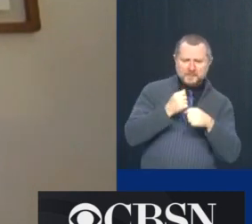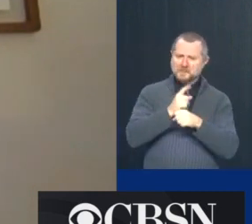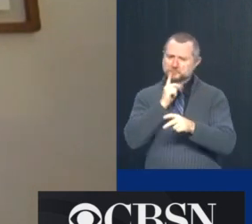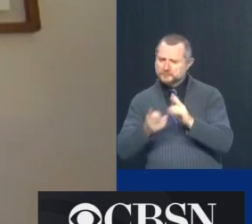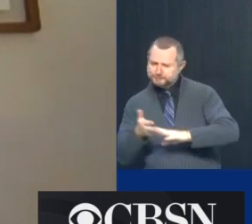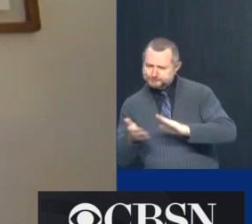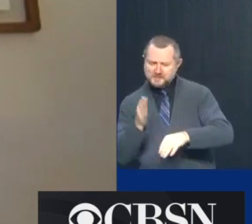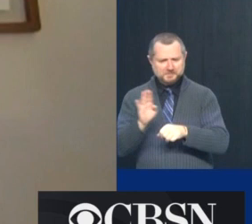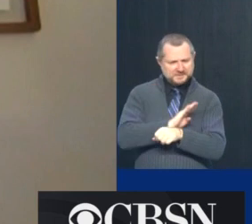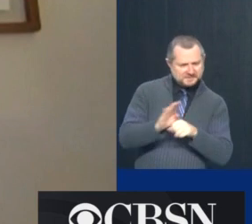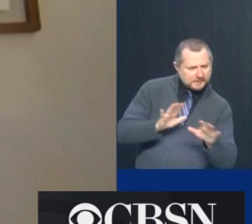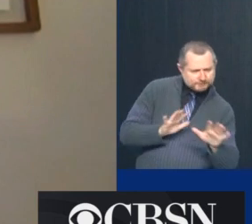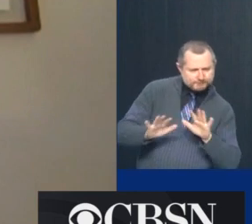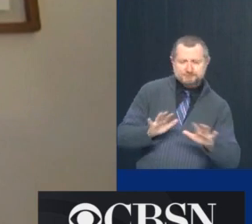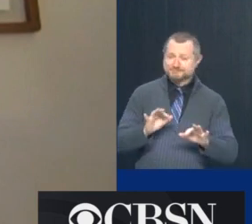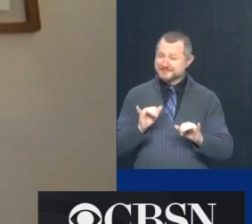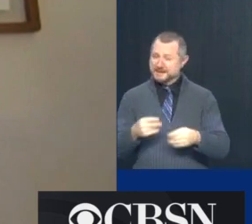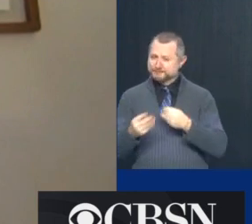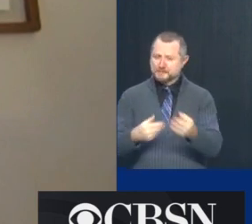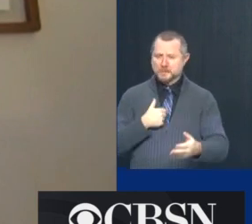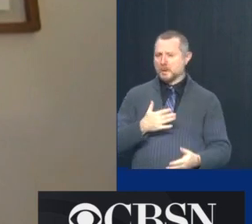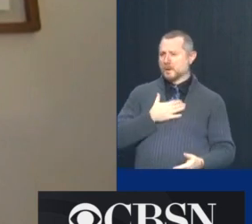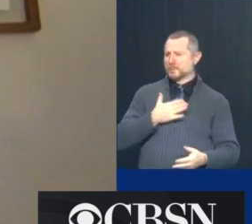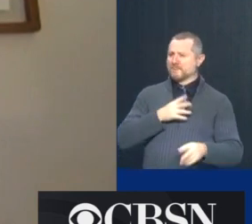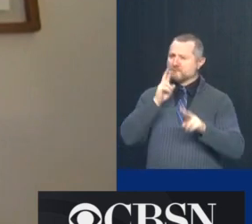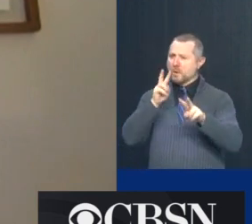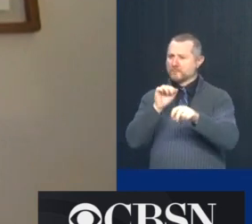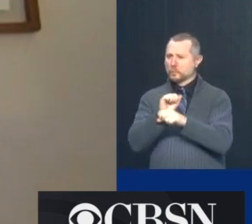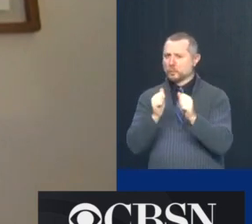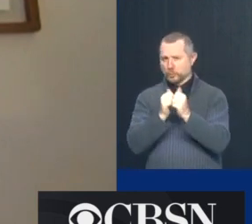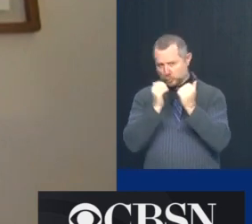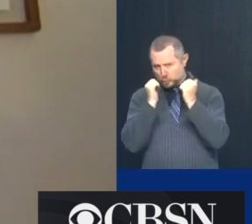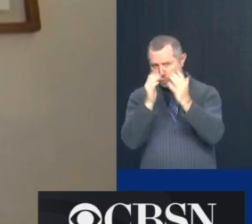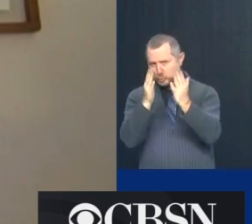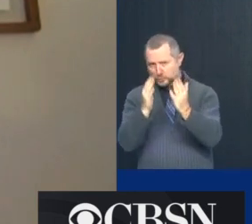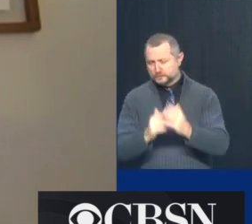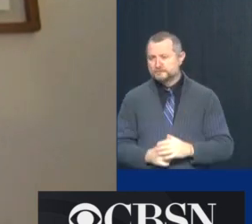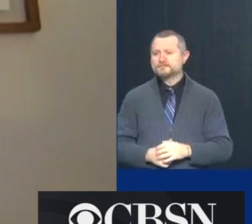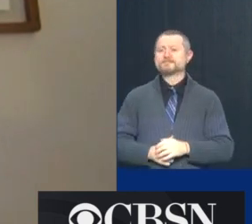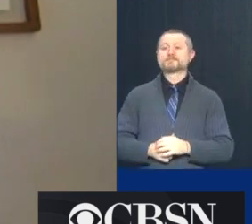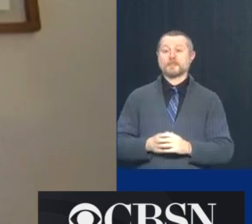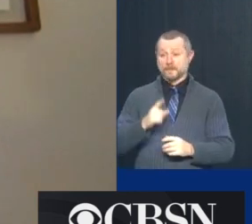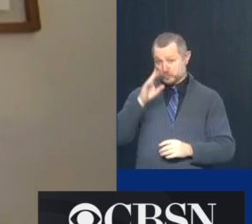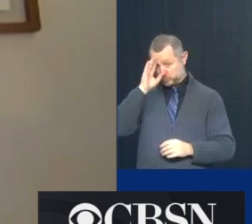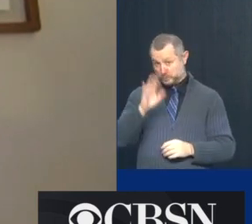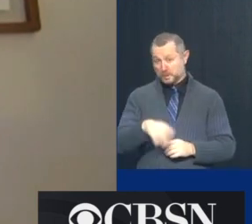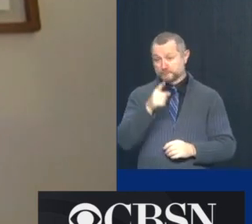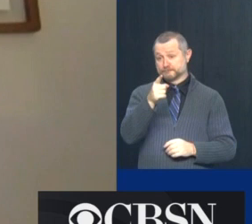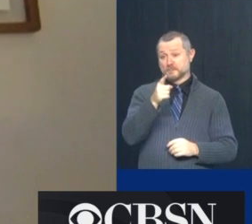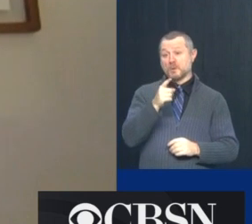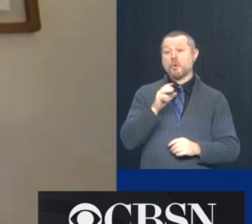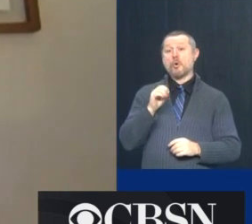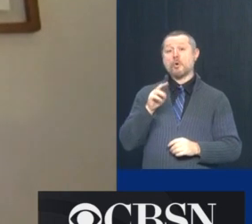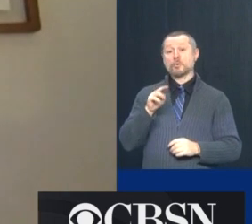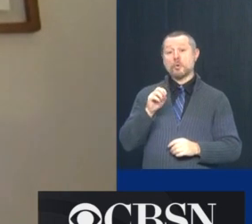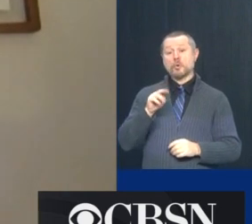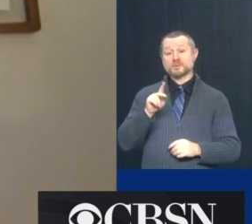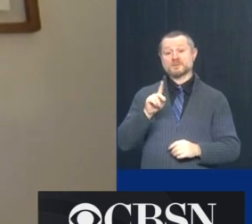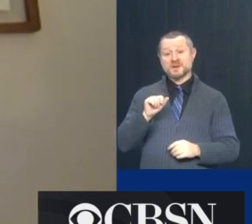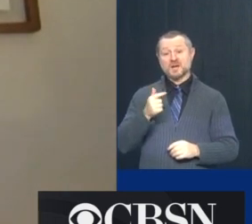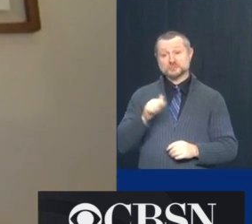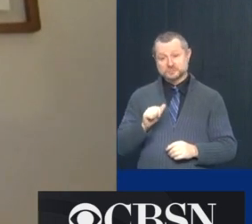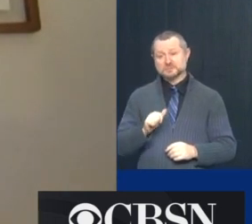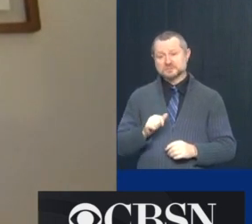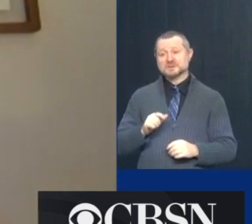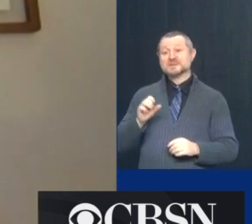But right now, we're very happy, Governor. We look forward to working with you. As you know, in Onondaga County, Syracuse basketball, we are in